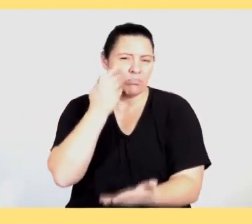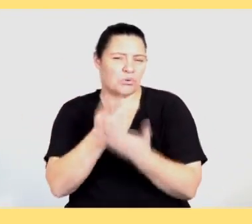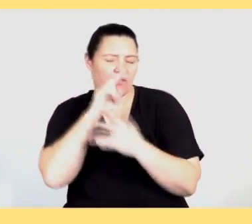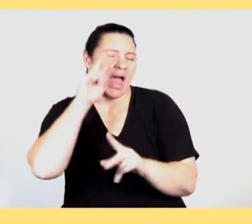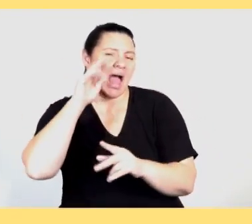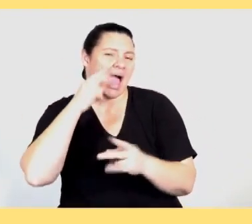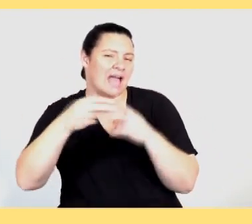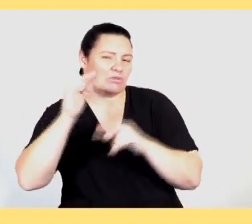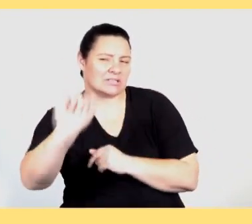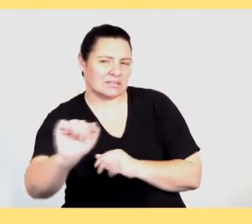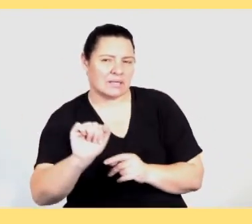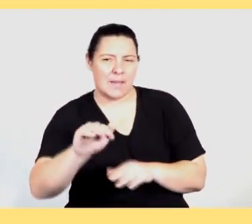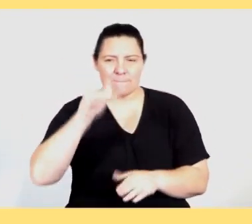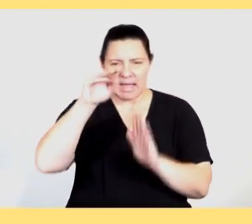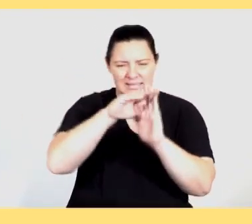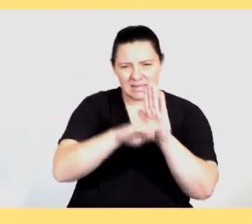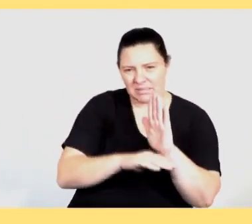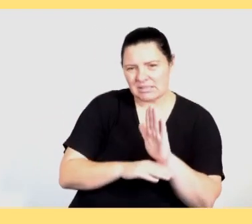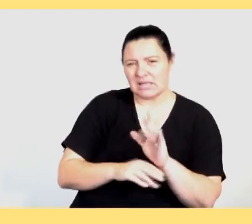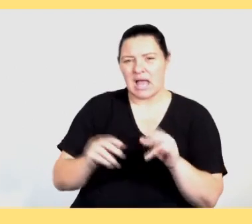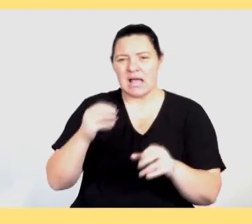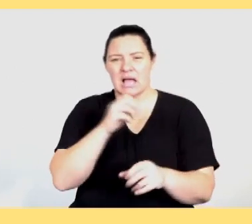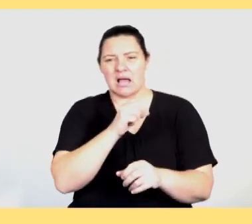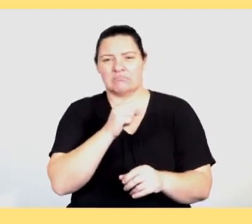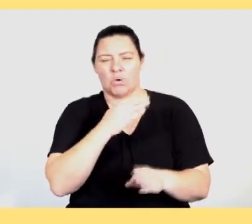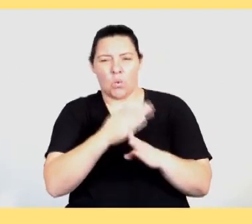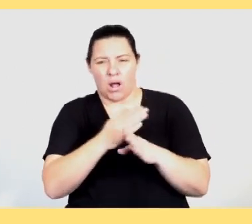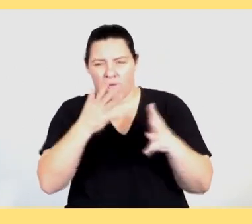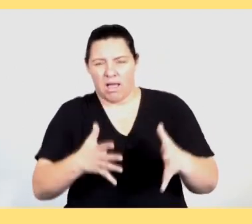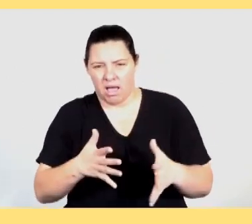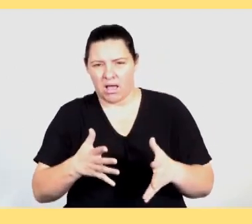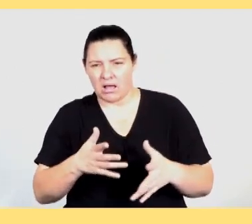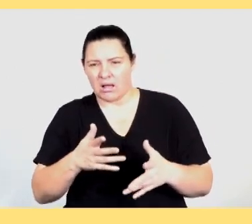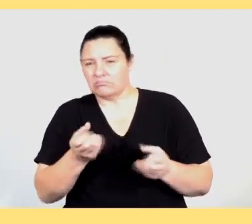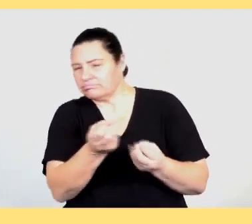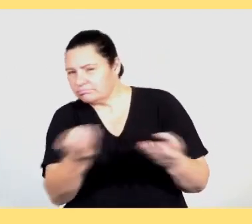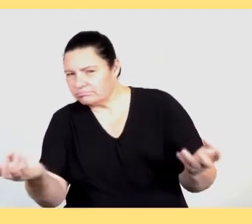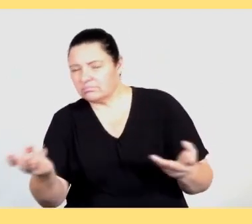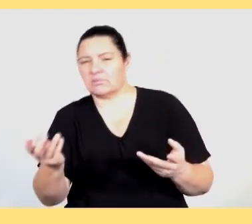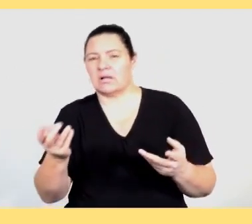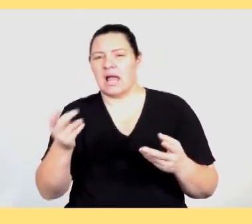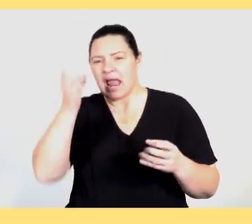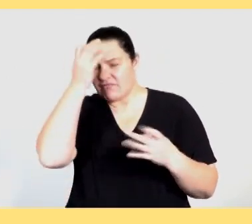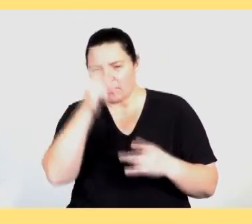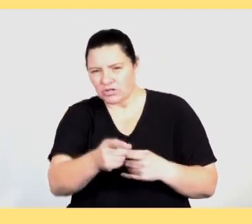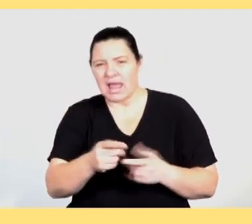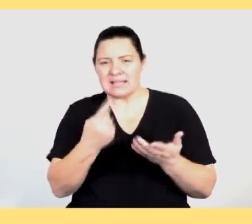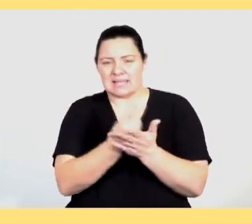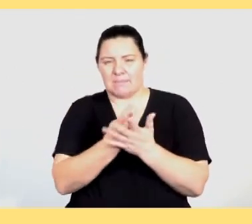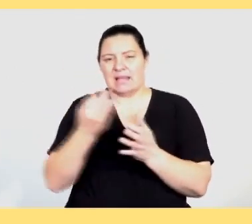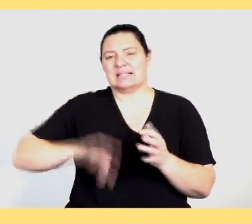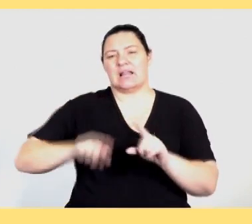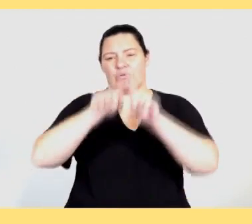proof of residential address, bank statements, the employer's detail, as well as the salary slip. We also